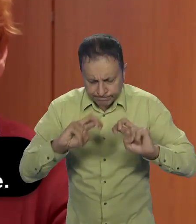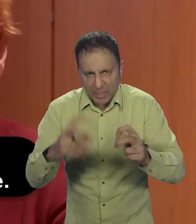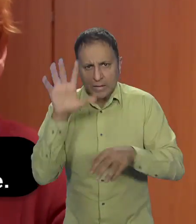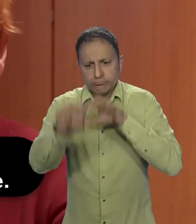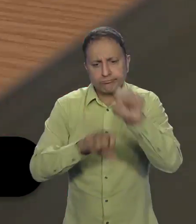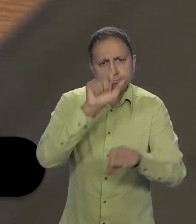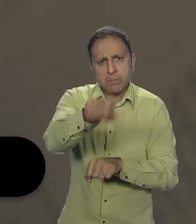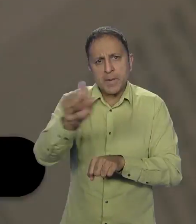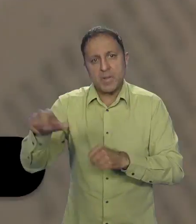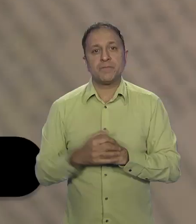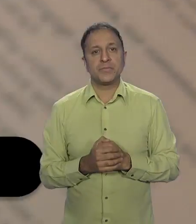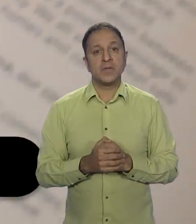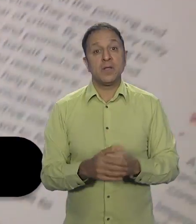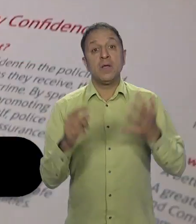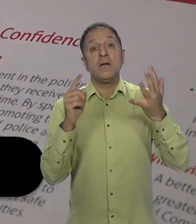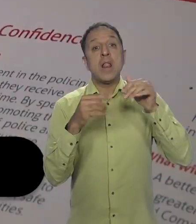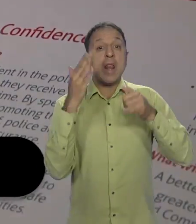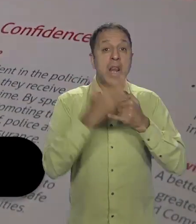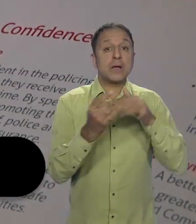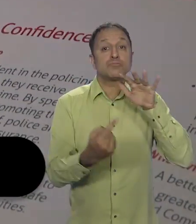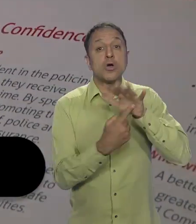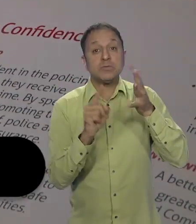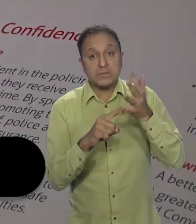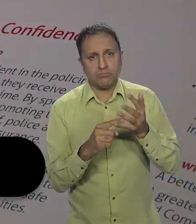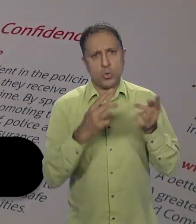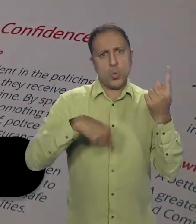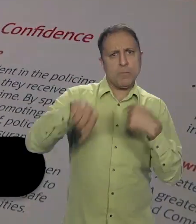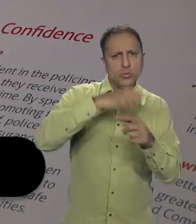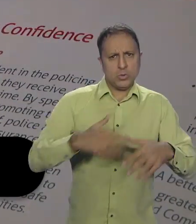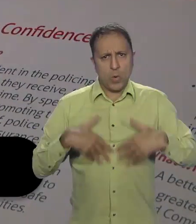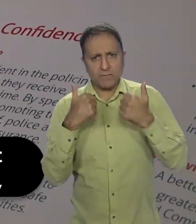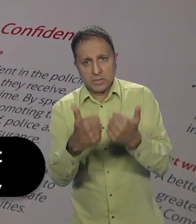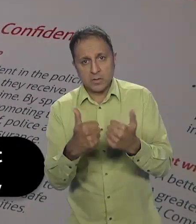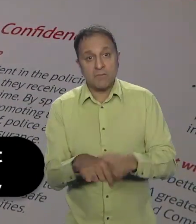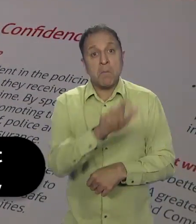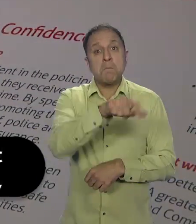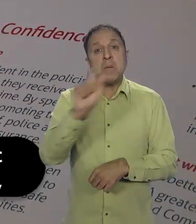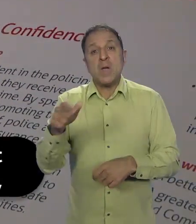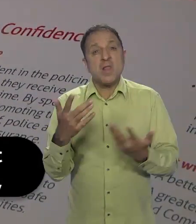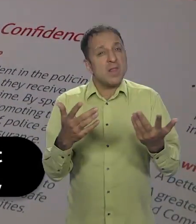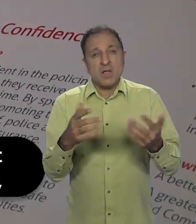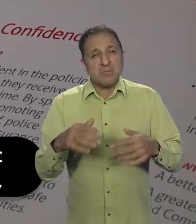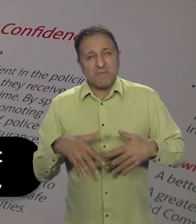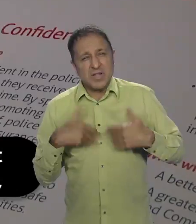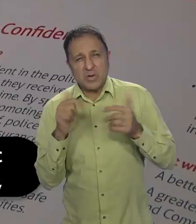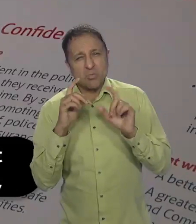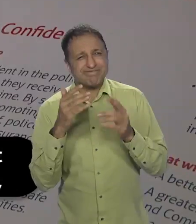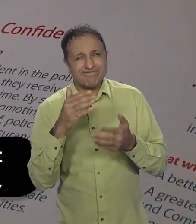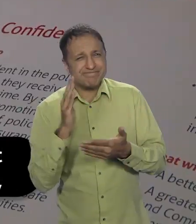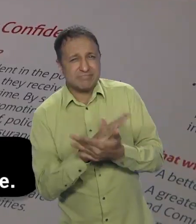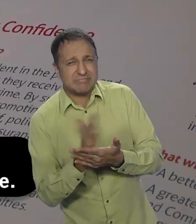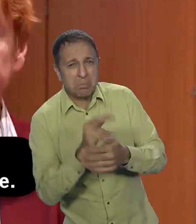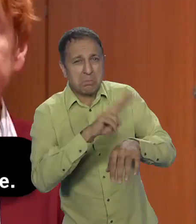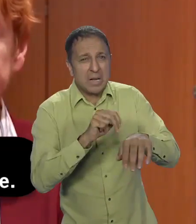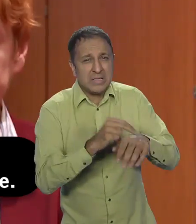crime. My final priority is community confidence. If people aren't confident that the police can keep them safe,